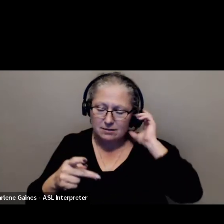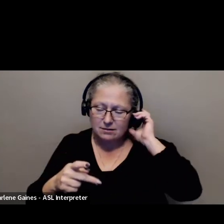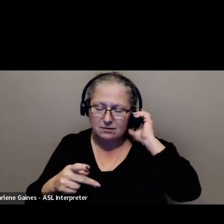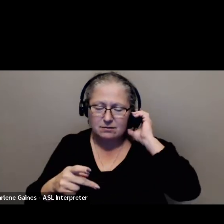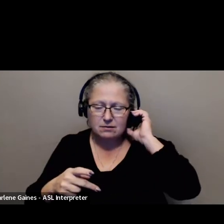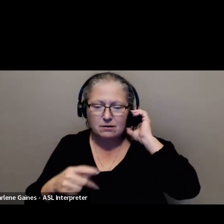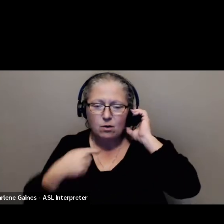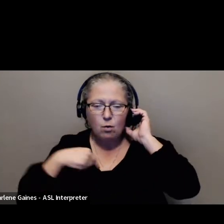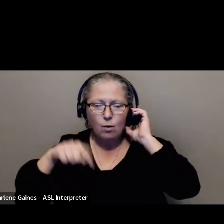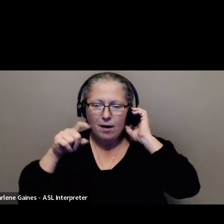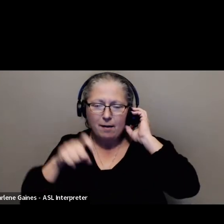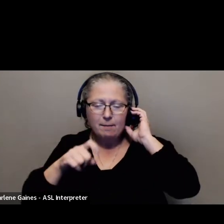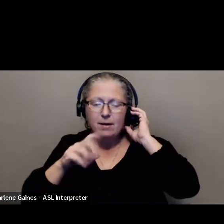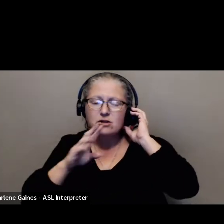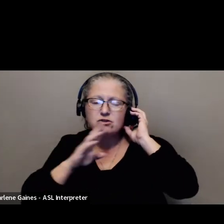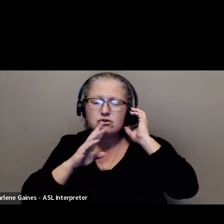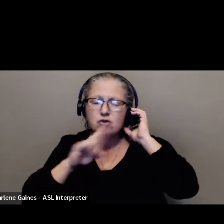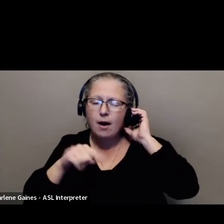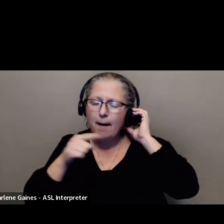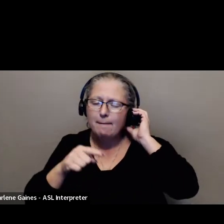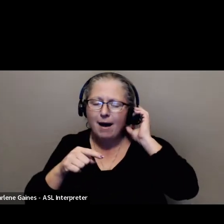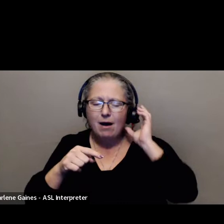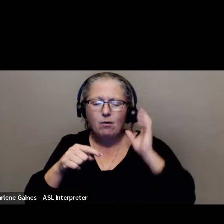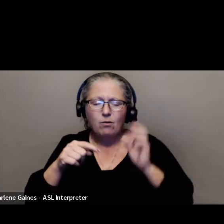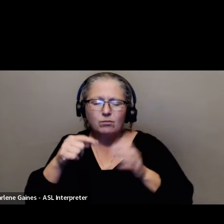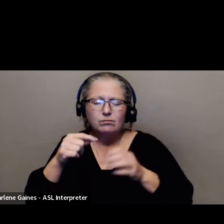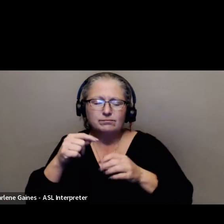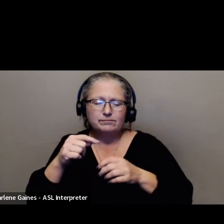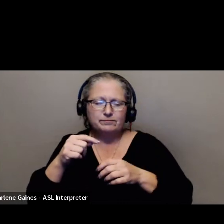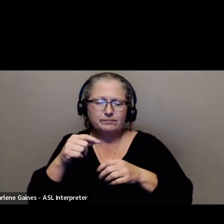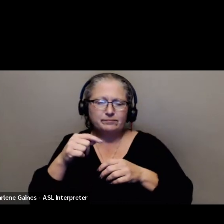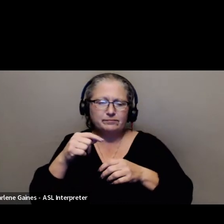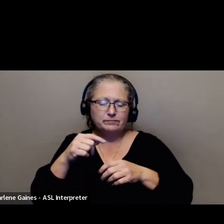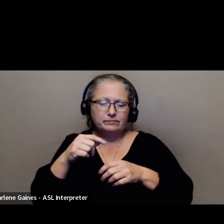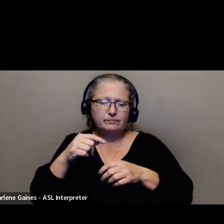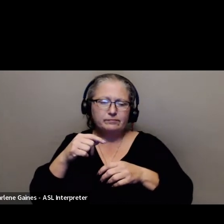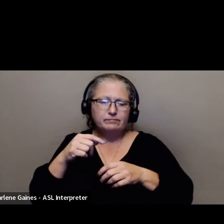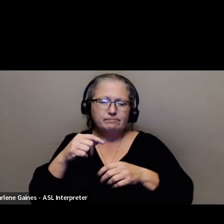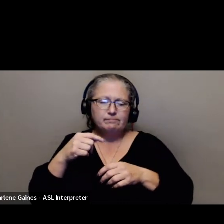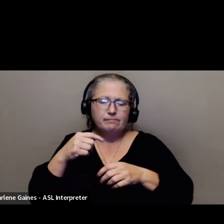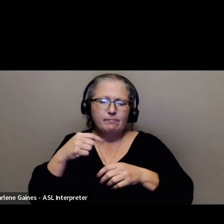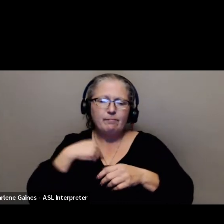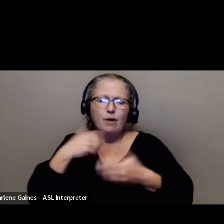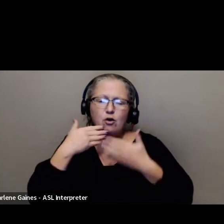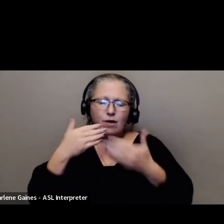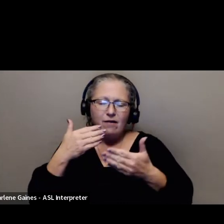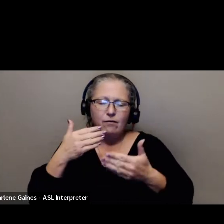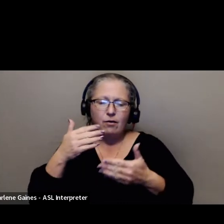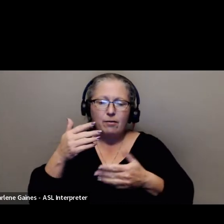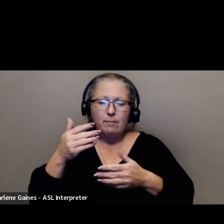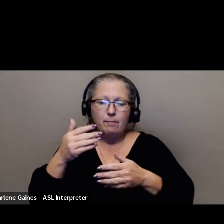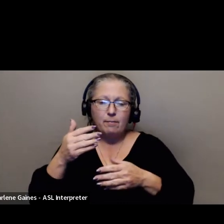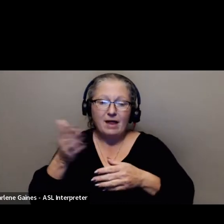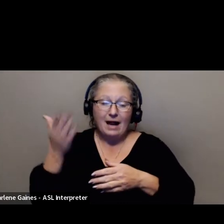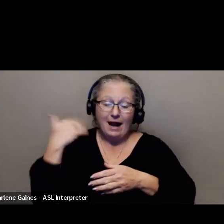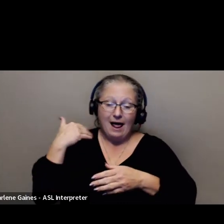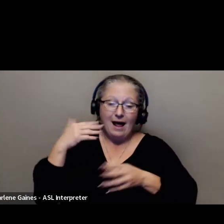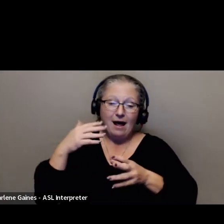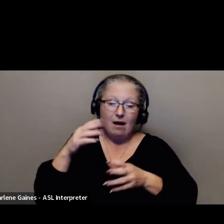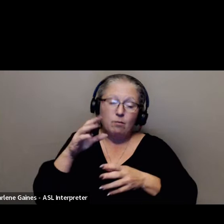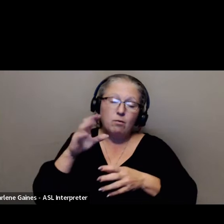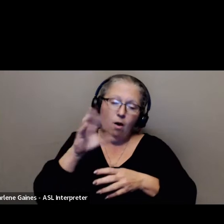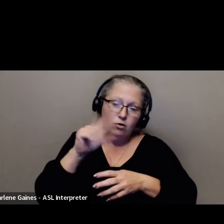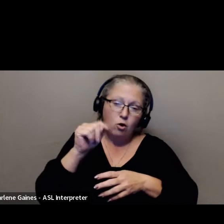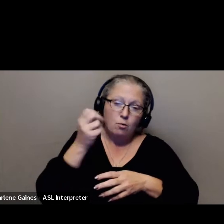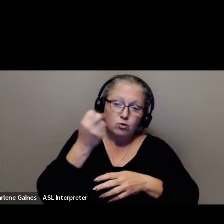where we need to be able to talk about these things. I'm grateful that between the last meeting, or the October